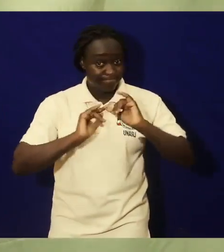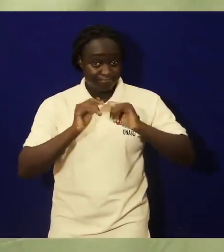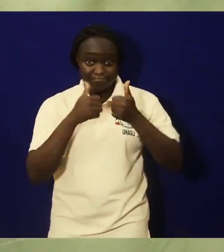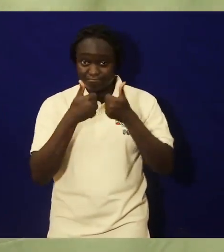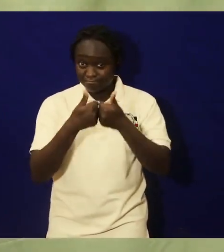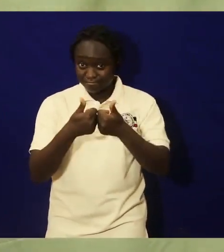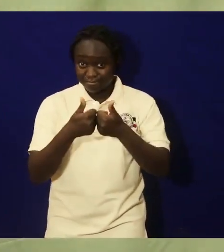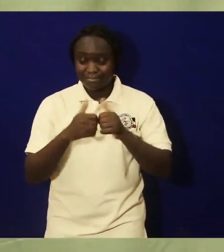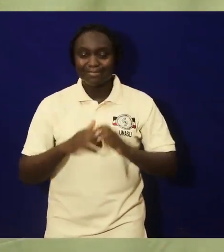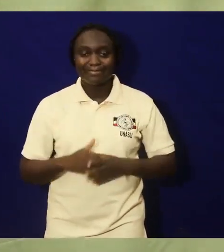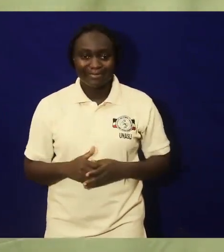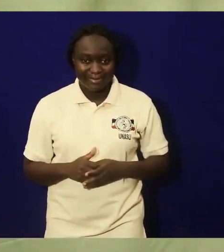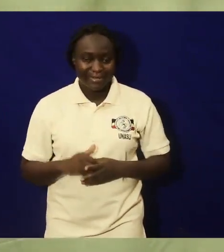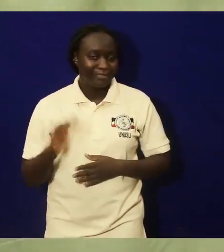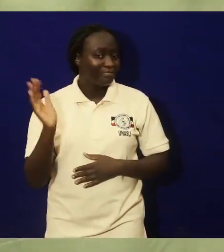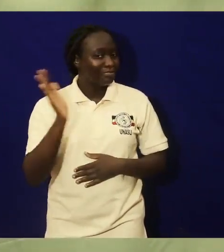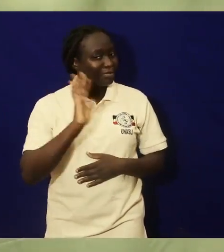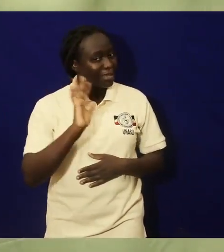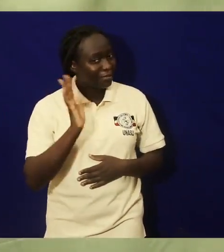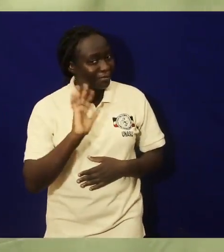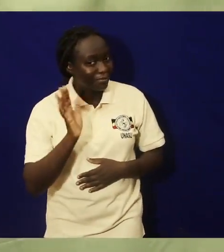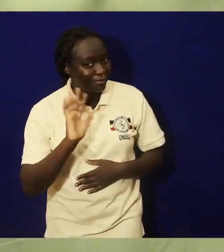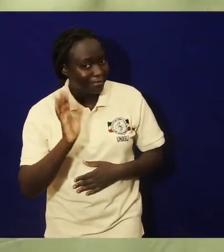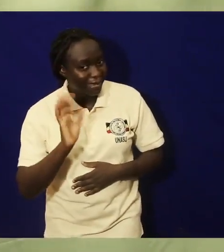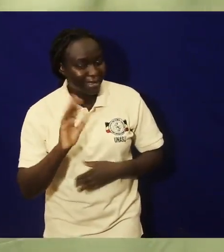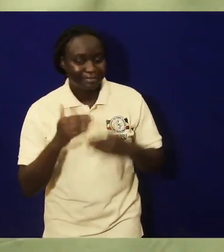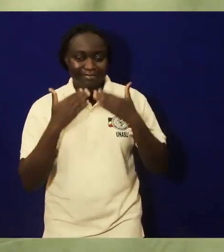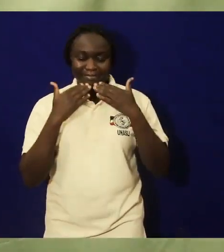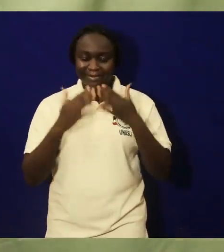sneezing. I wish you the best.